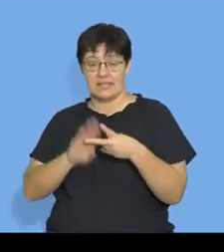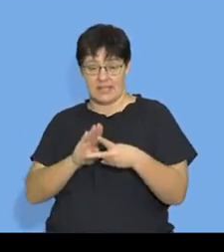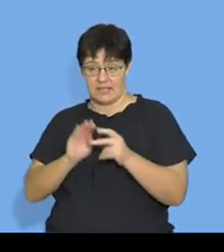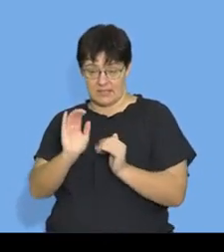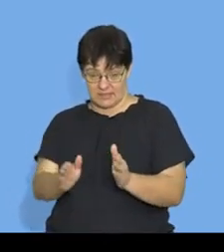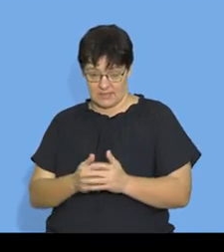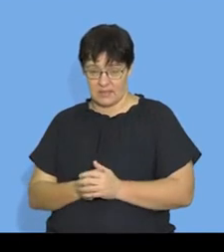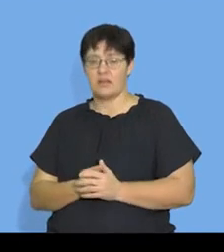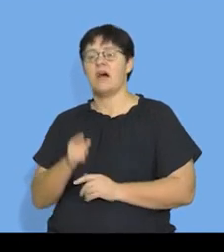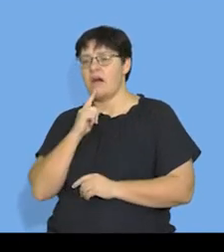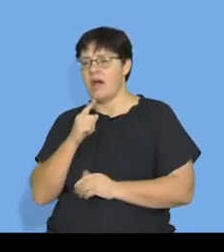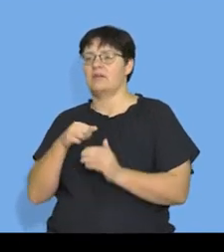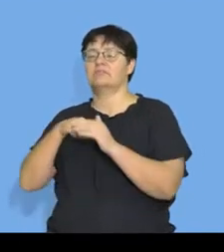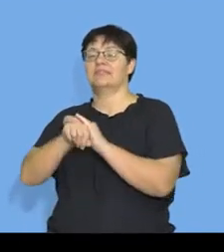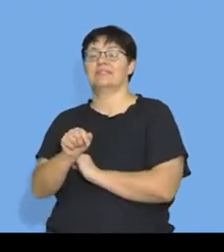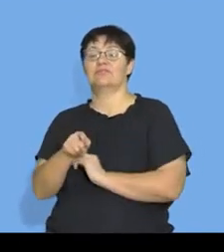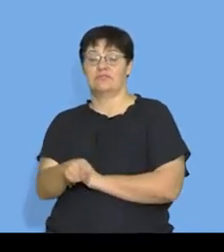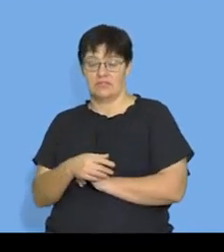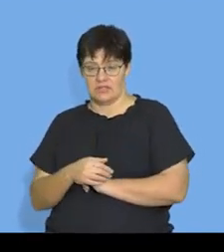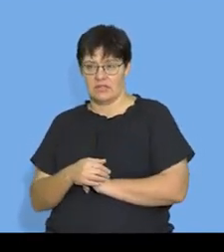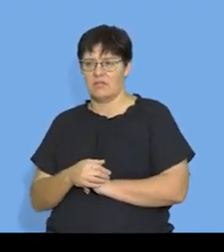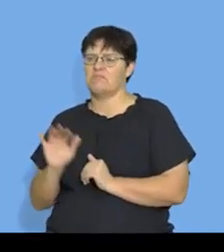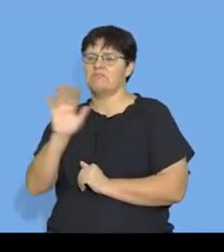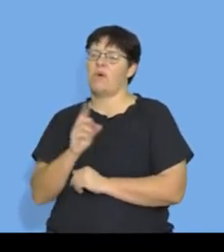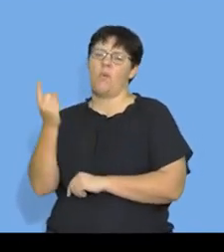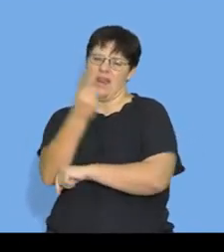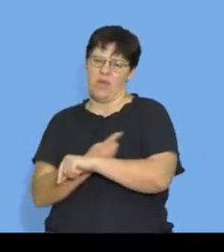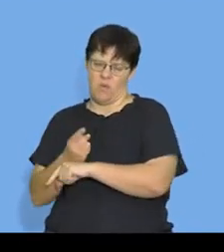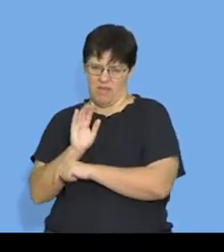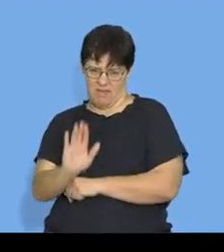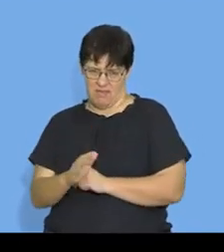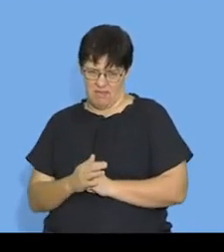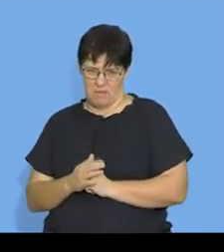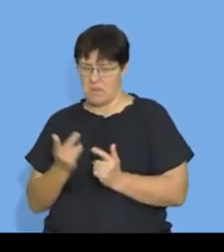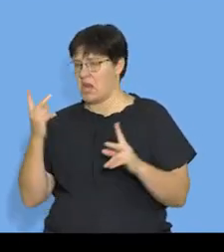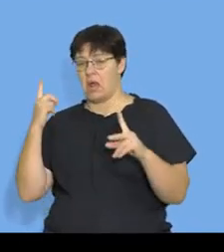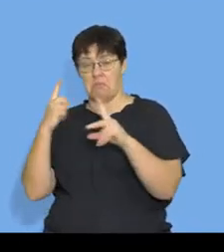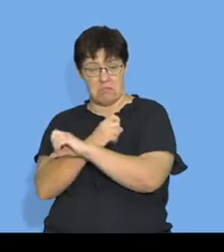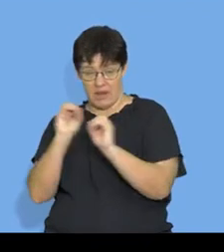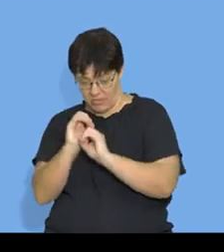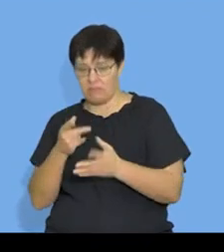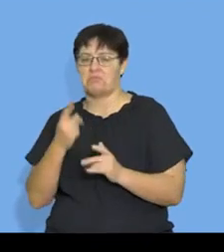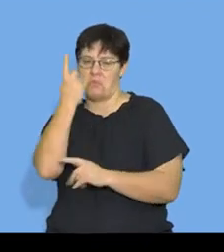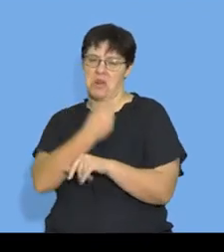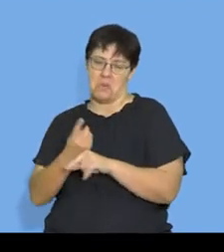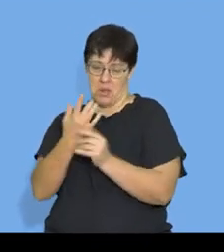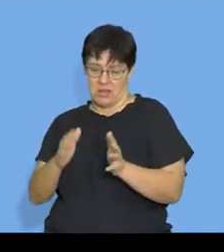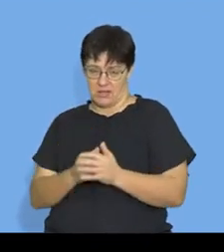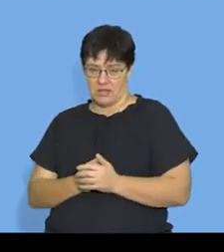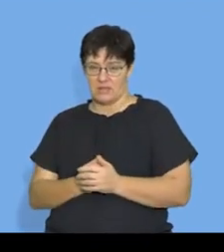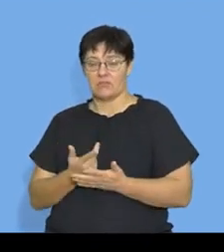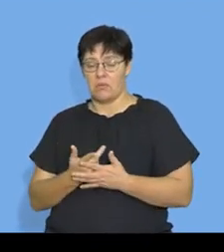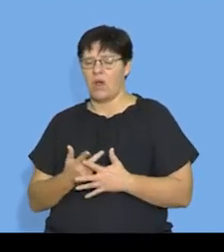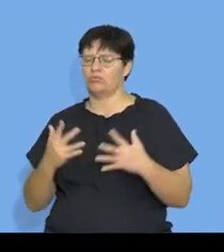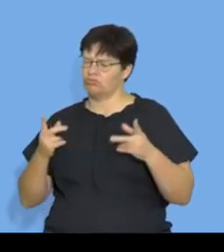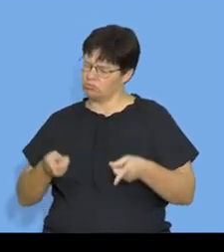During the second stage, which we refer to as delivery, this is generally about 1 hour if there are no complications. This